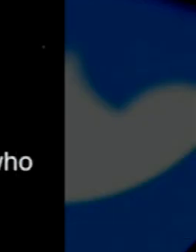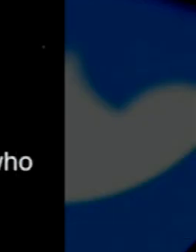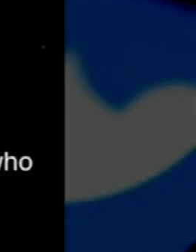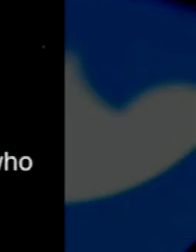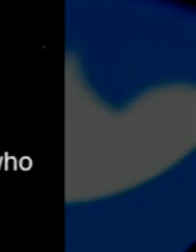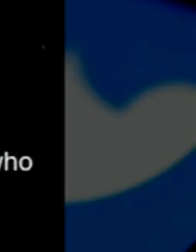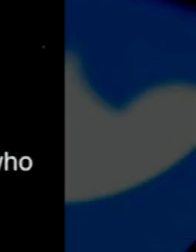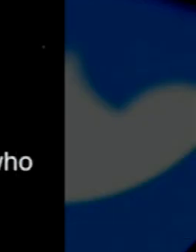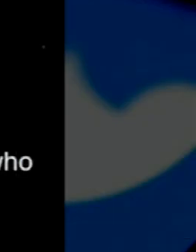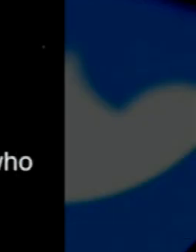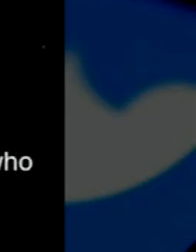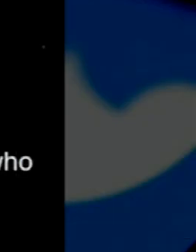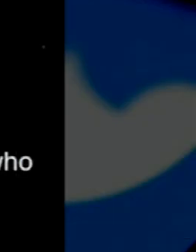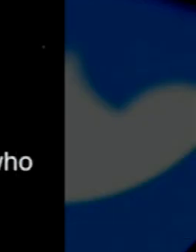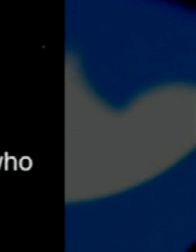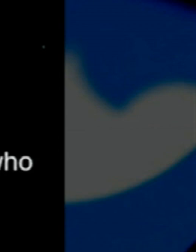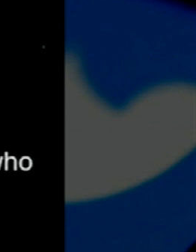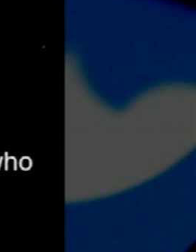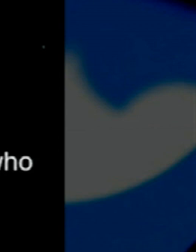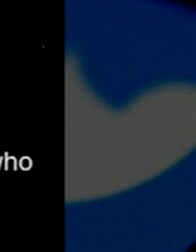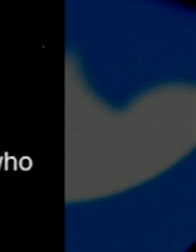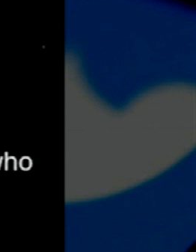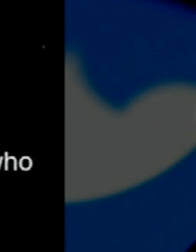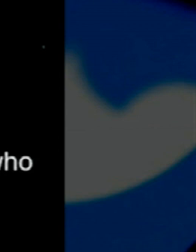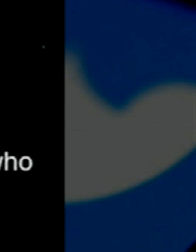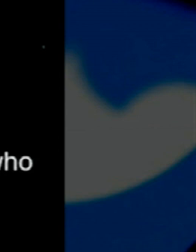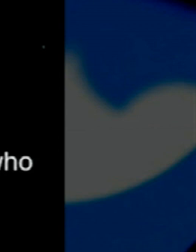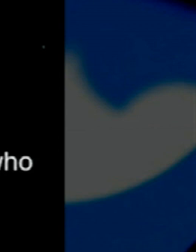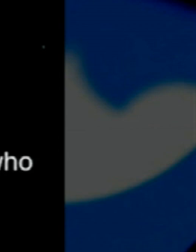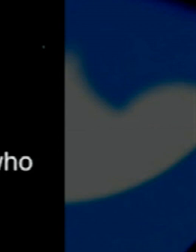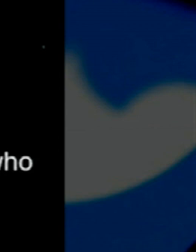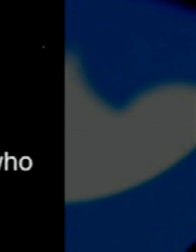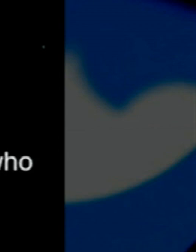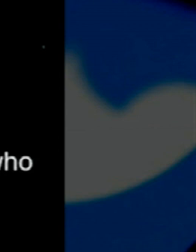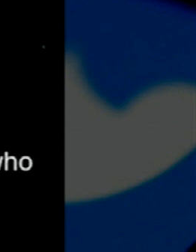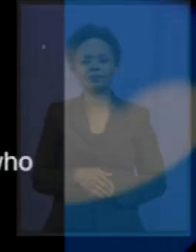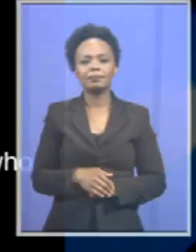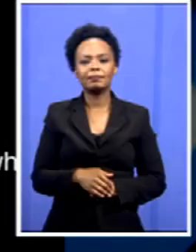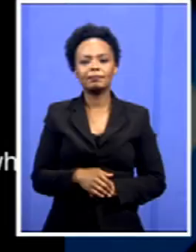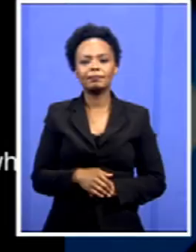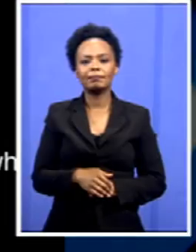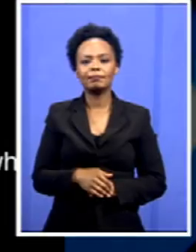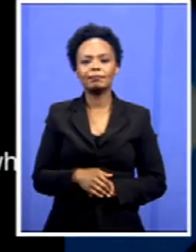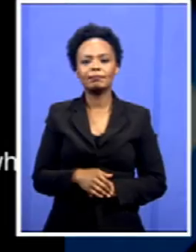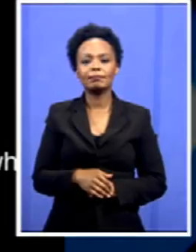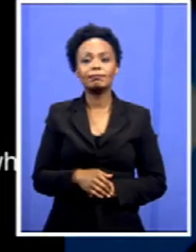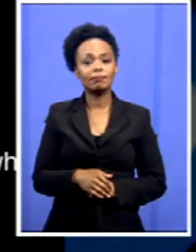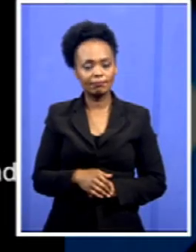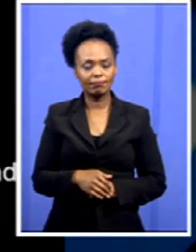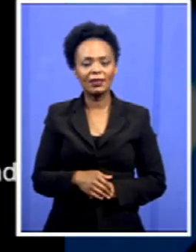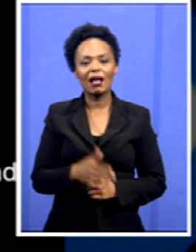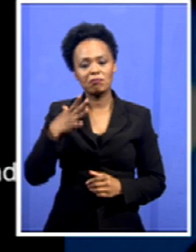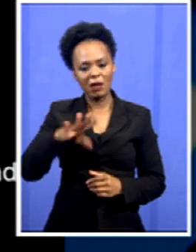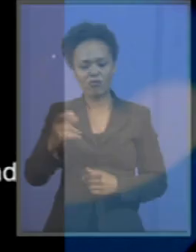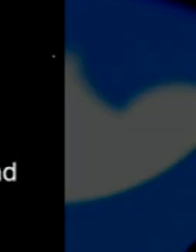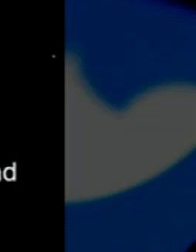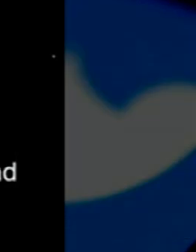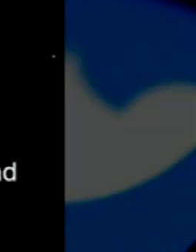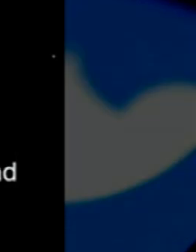to people who stay in Midva. That's from Pogiso. And a few others coming through as